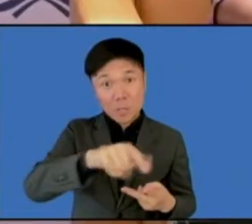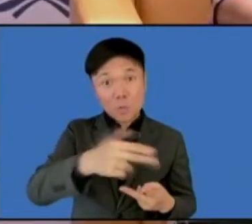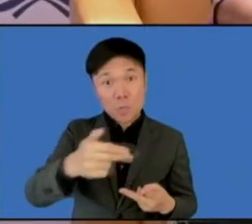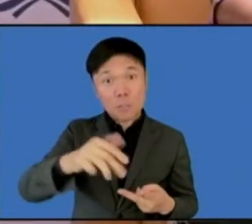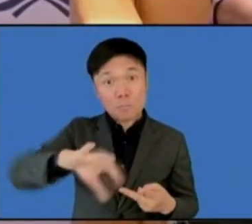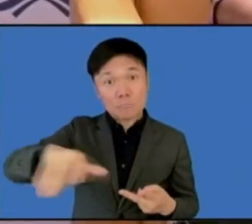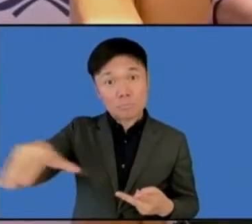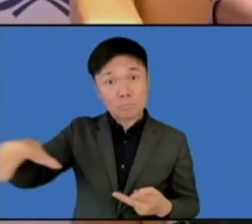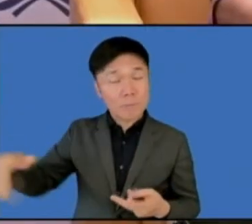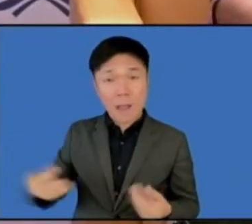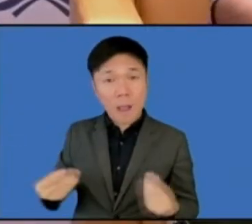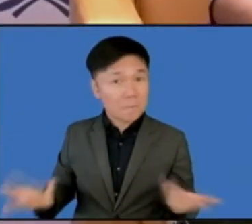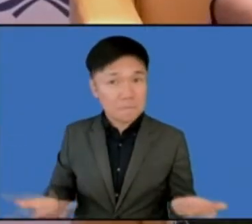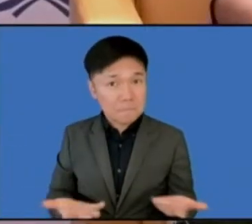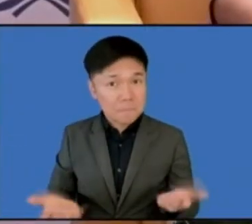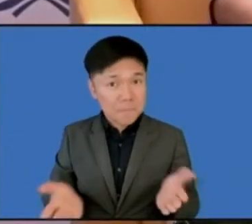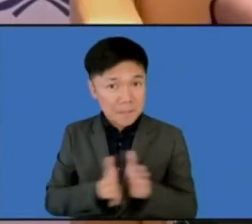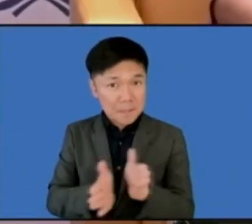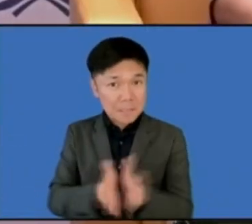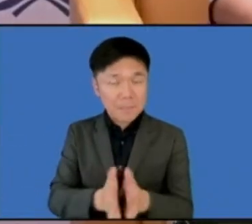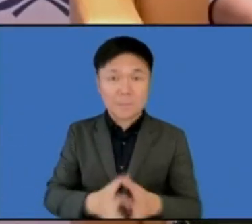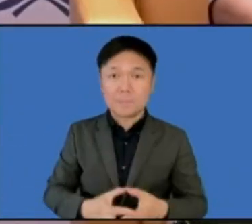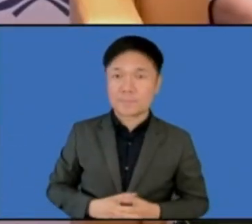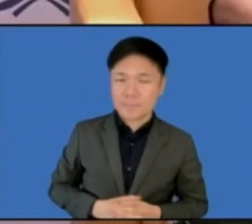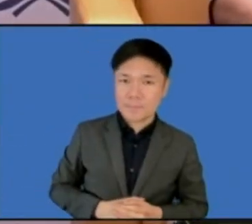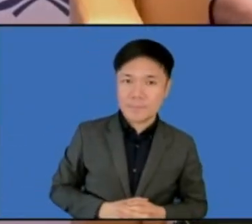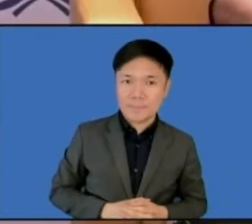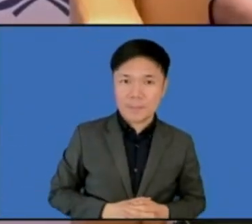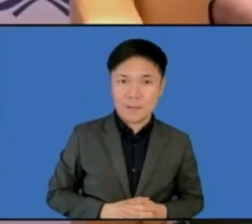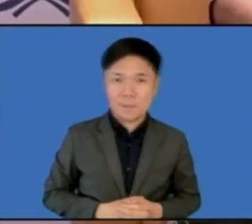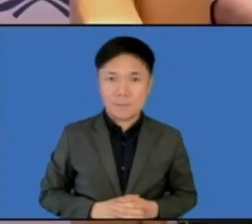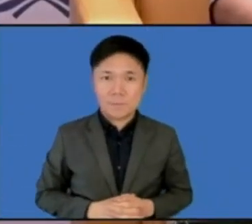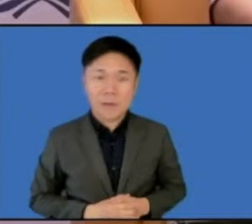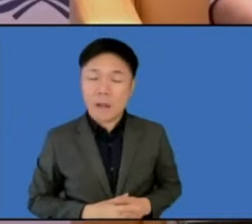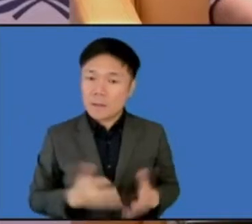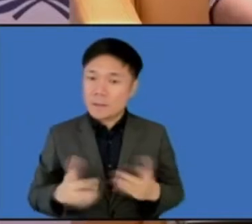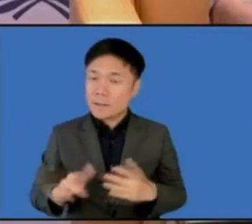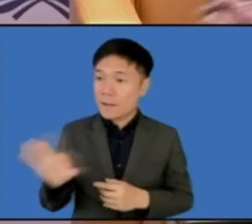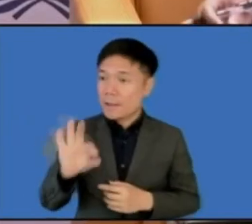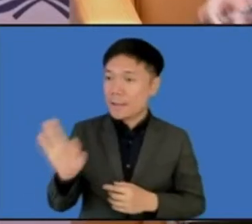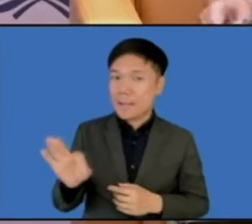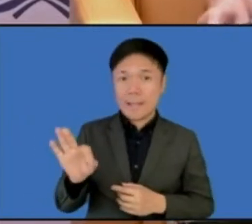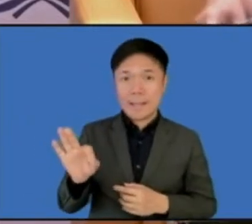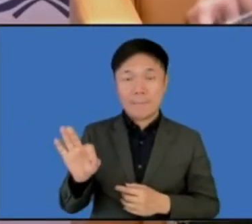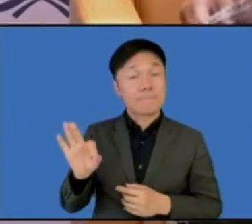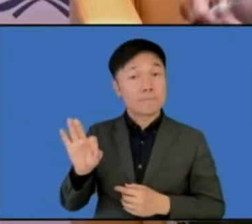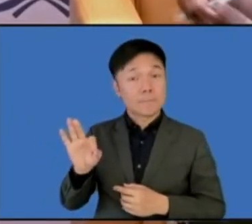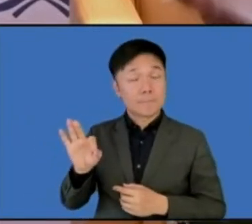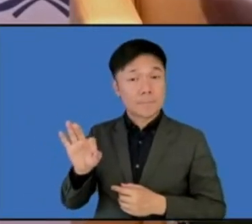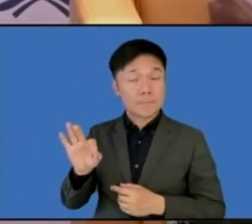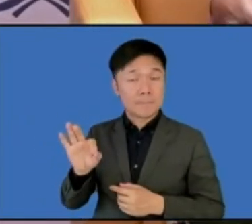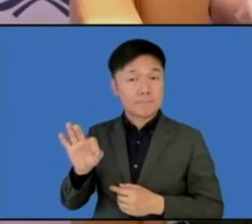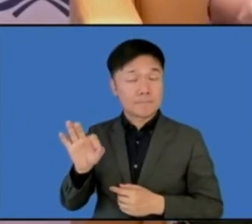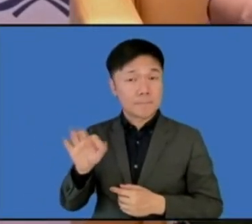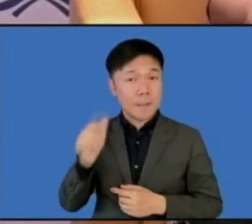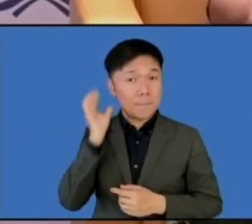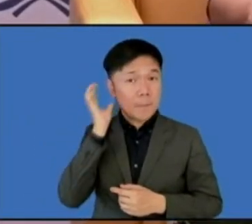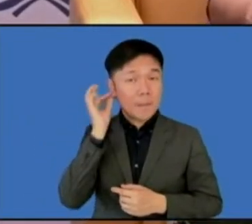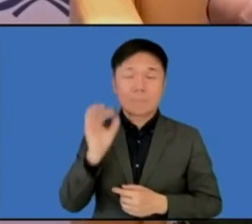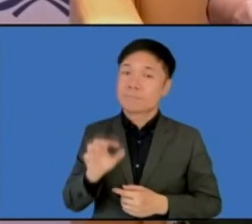to Japan. I take it that this would be a question maybe best answered by Ibu Indah, who spoke to data and statistics eloquently.